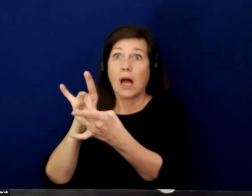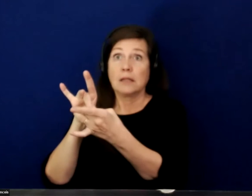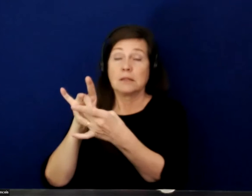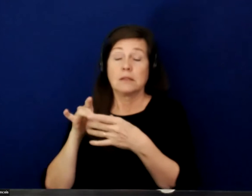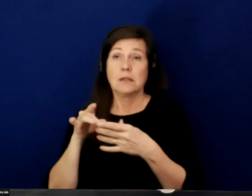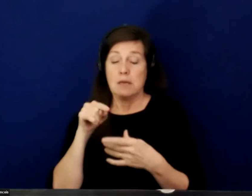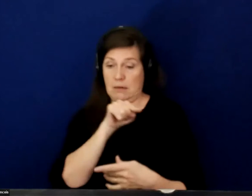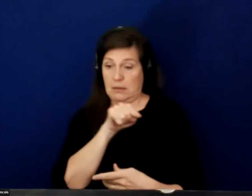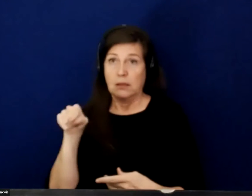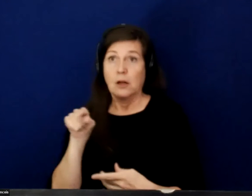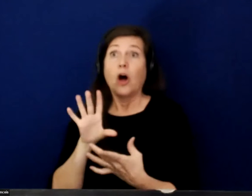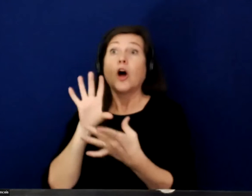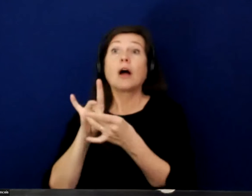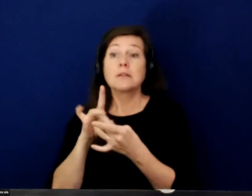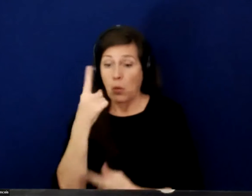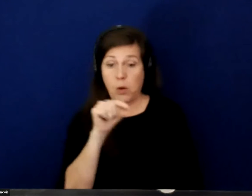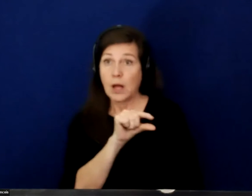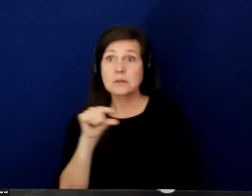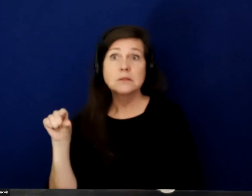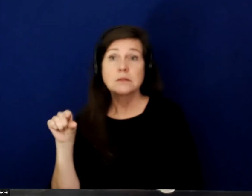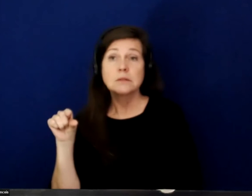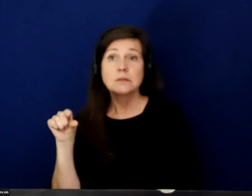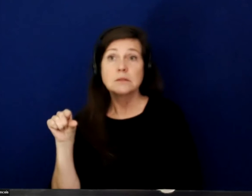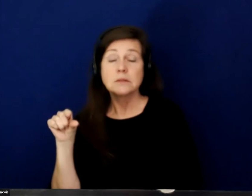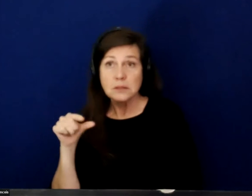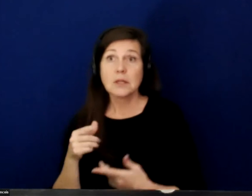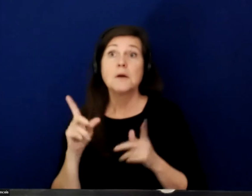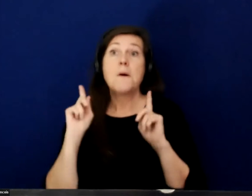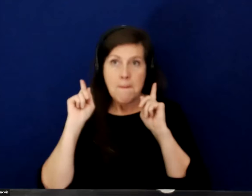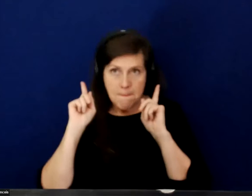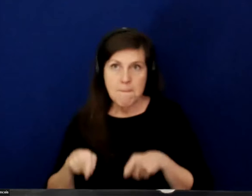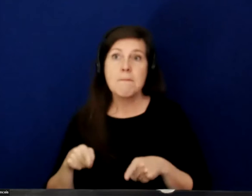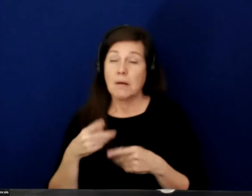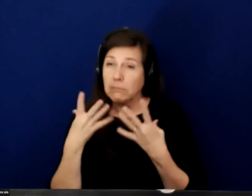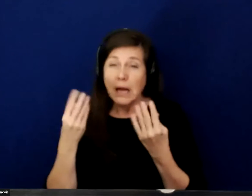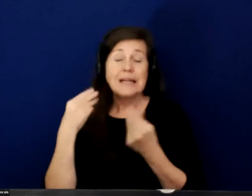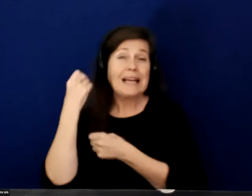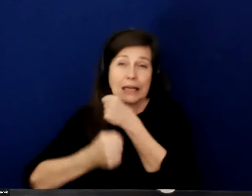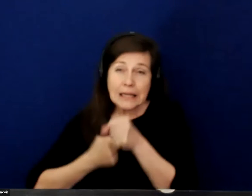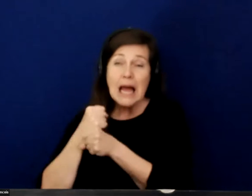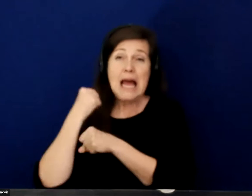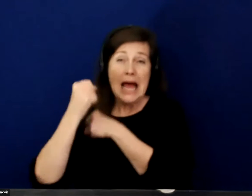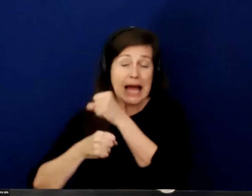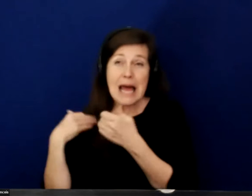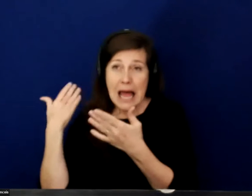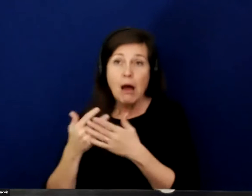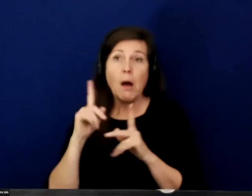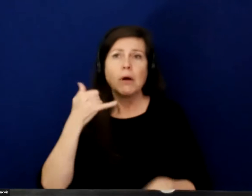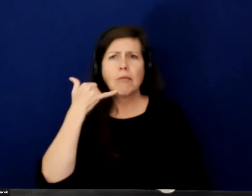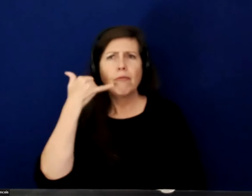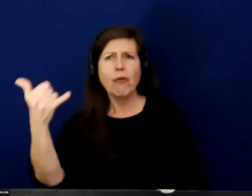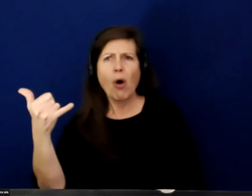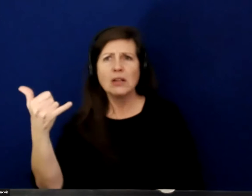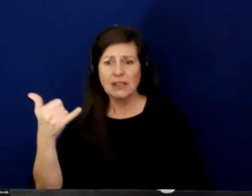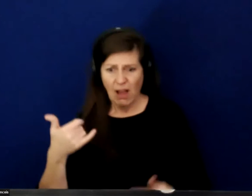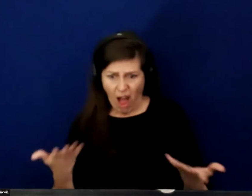to get contact with healthcare in Sweden and many countries, I think, for many, many years has been you have to call phone